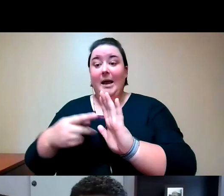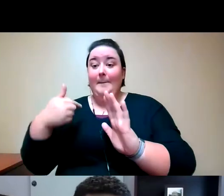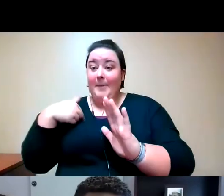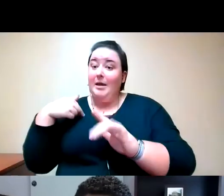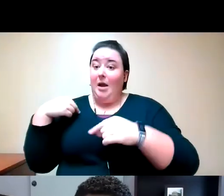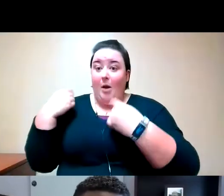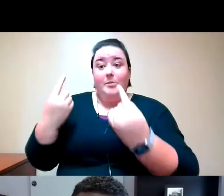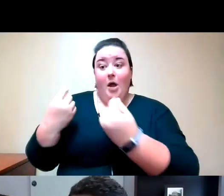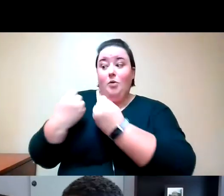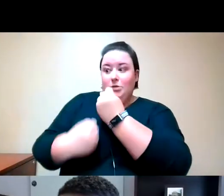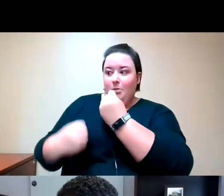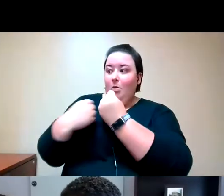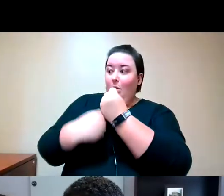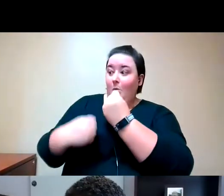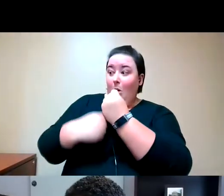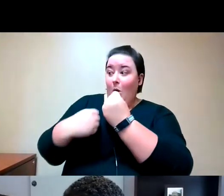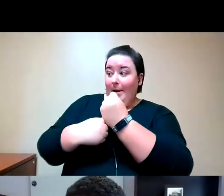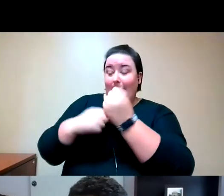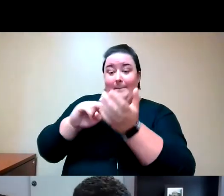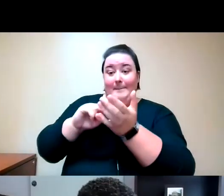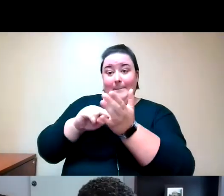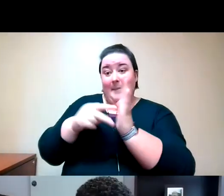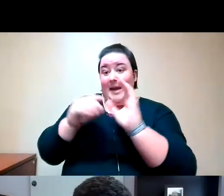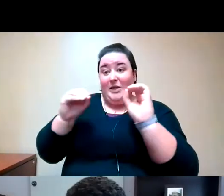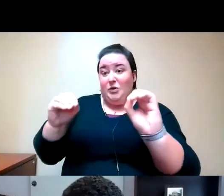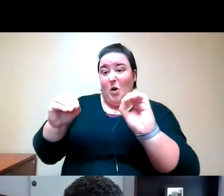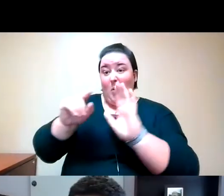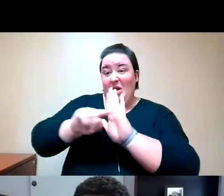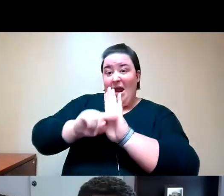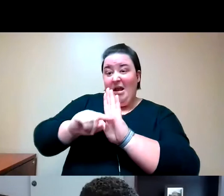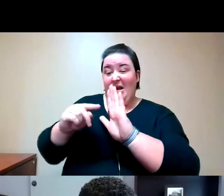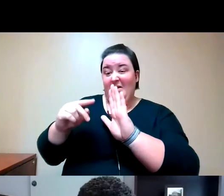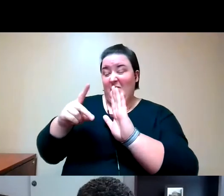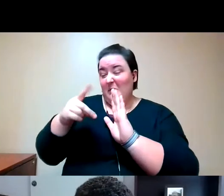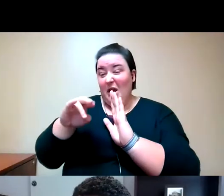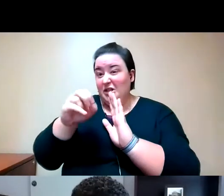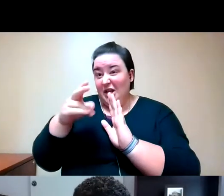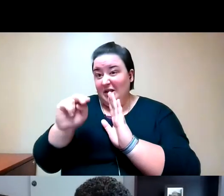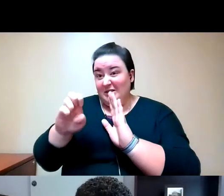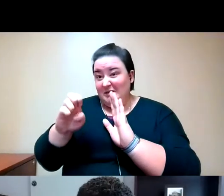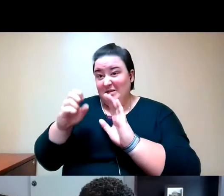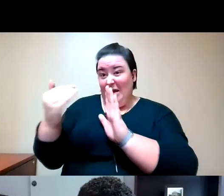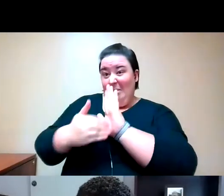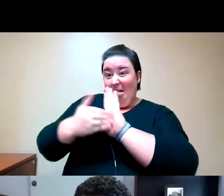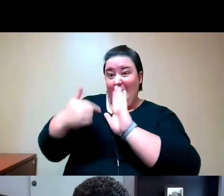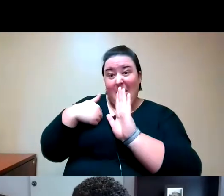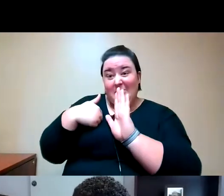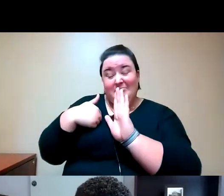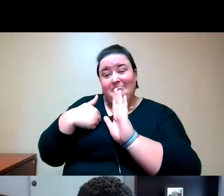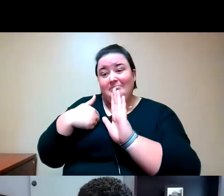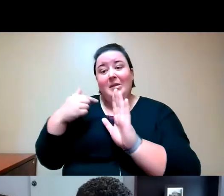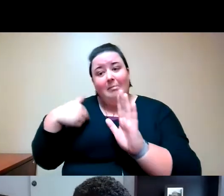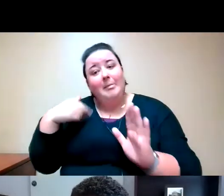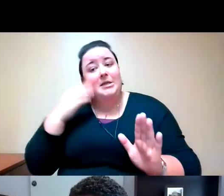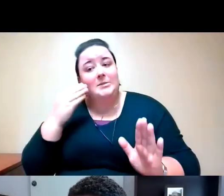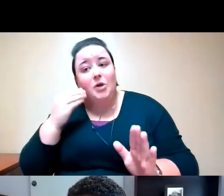been had prejudice put against me. As a Black man in this country, as a disabled man in this country, I've absolutely experienced that as